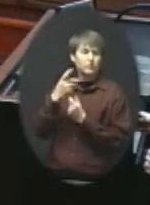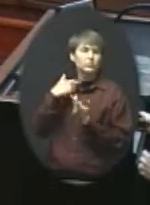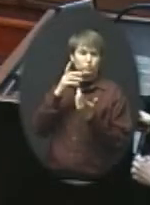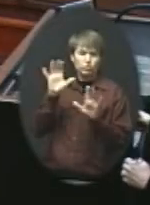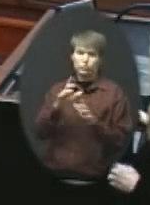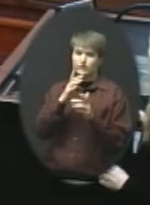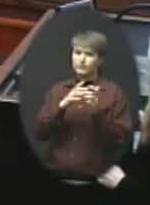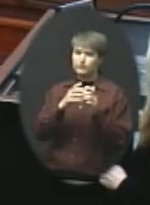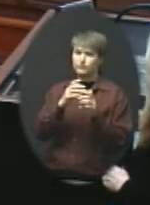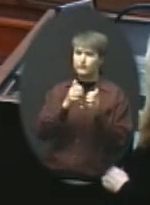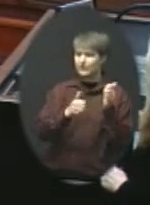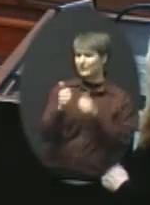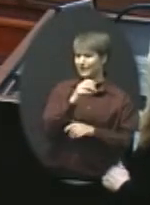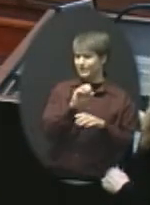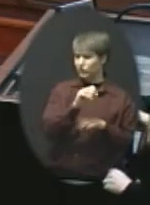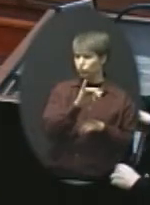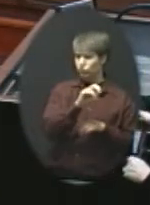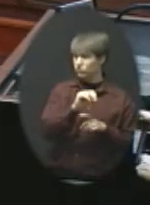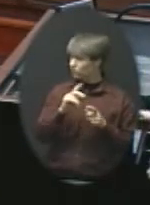when can we expect that report then?